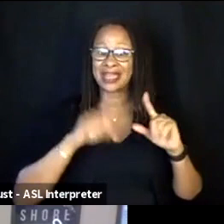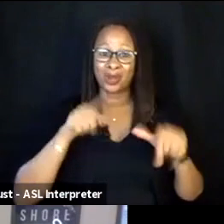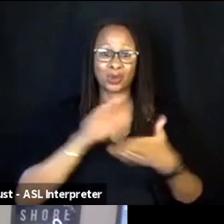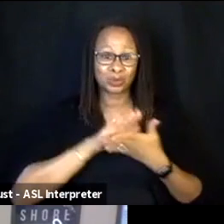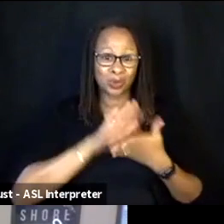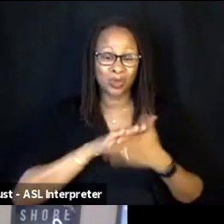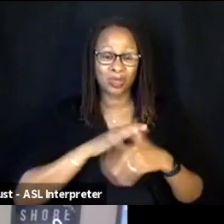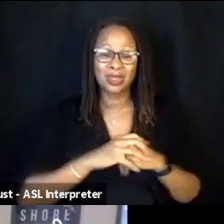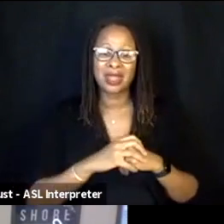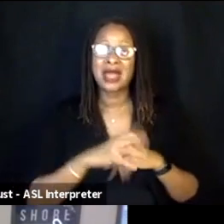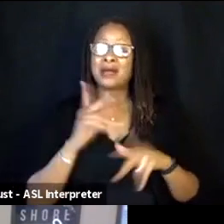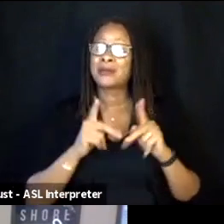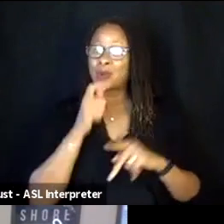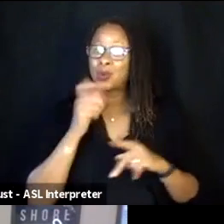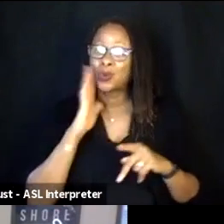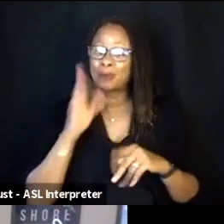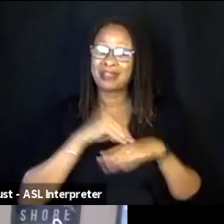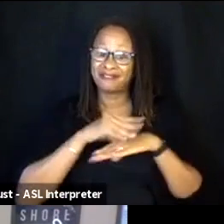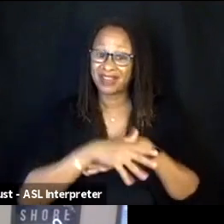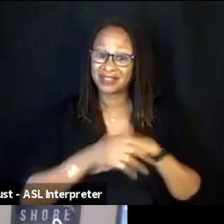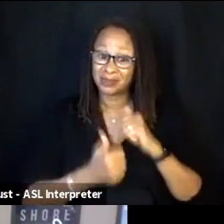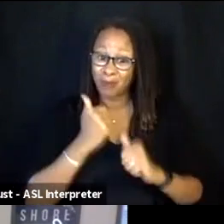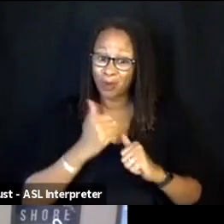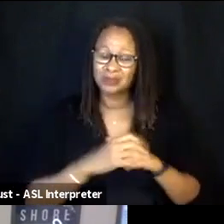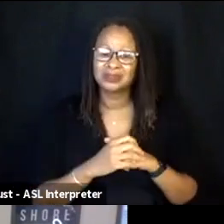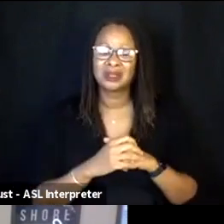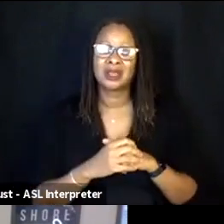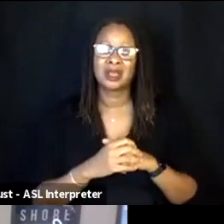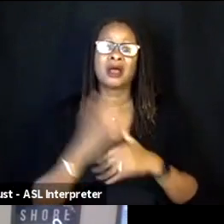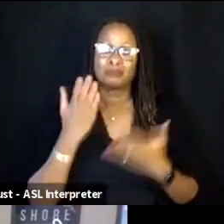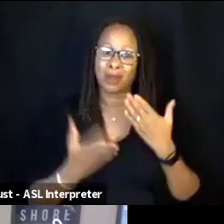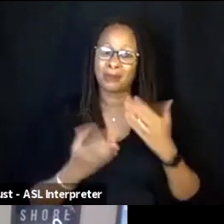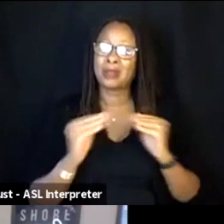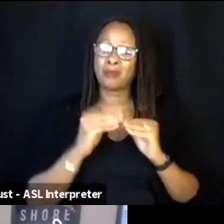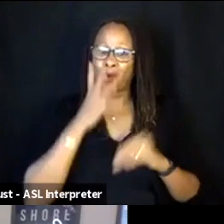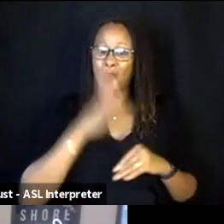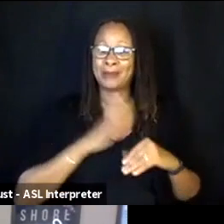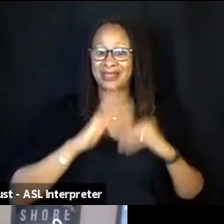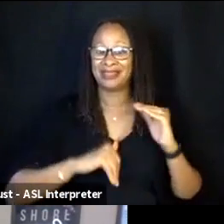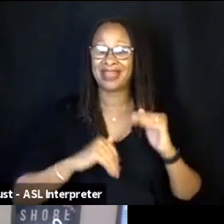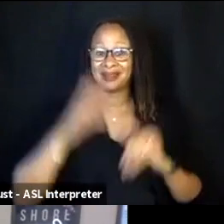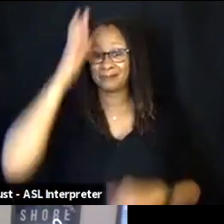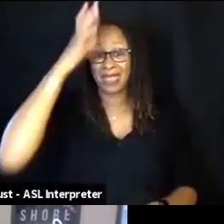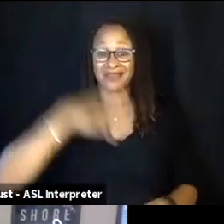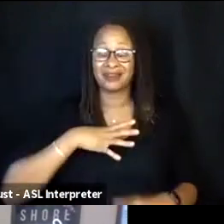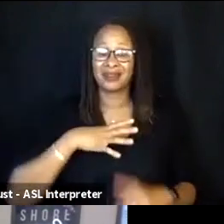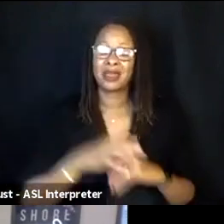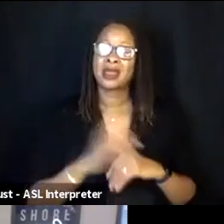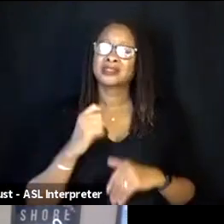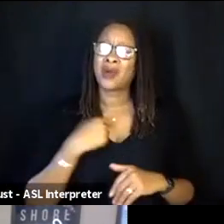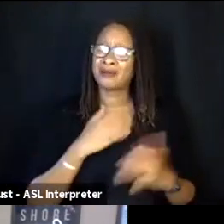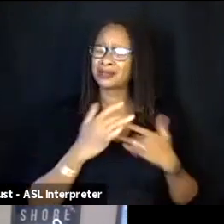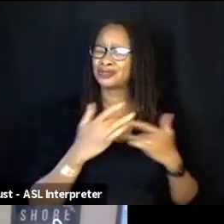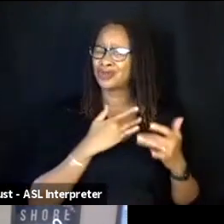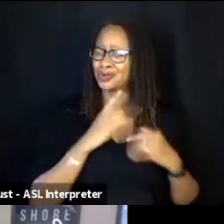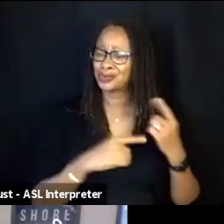school, the people who are going to be affected are probably more women than men. And so I worry